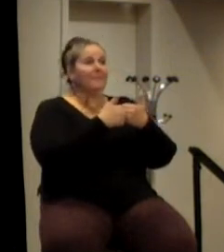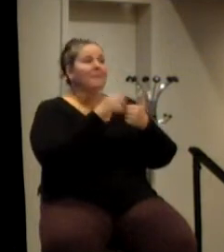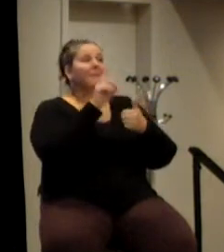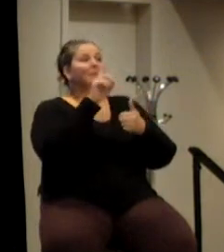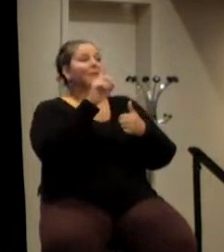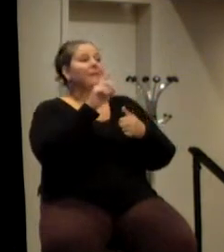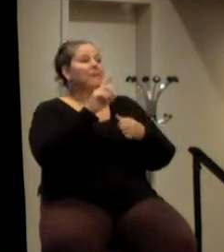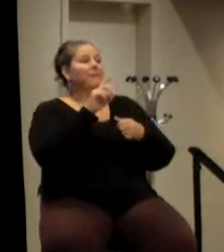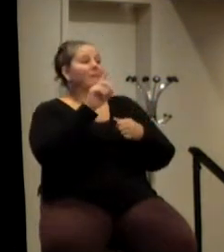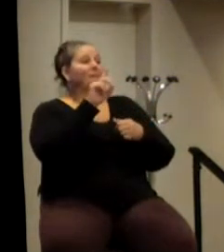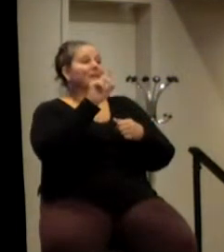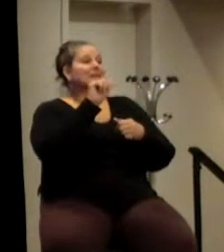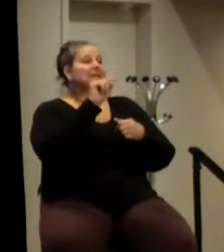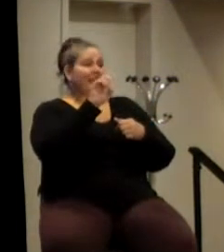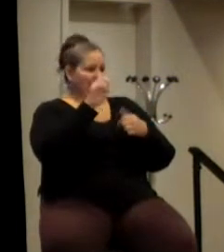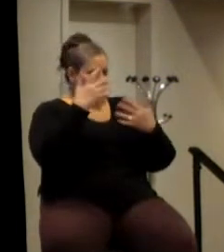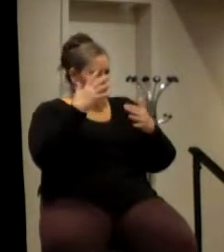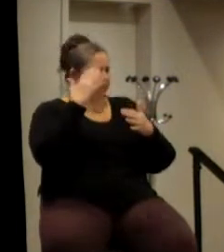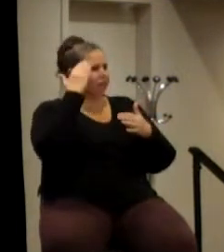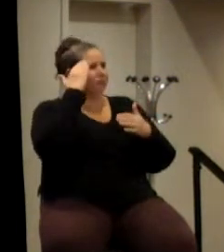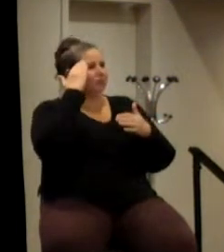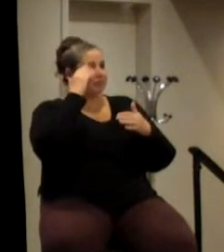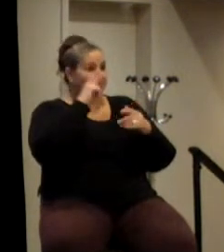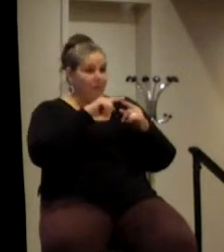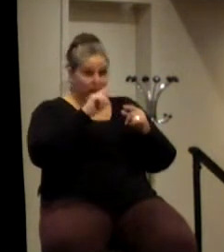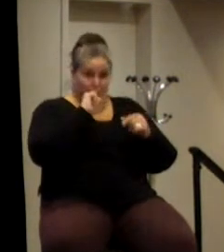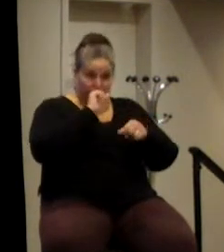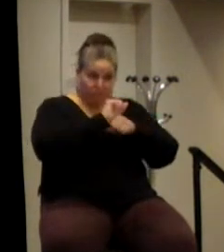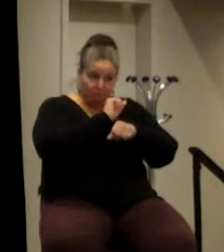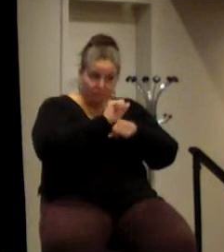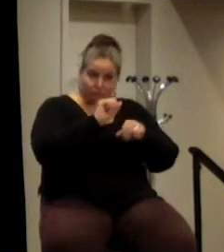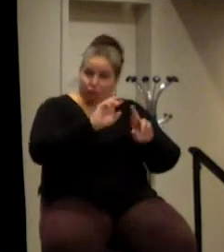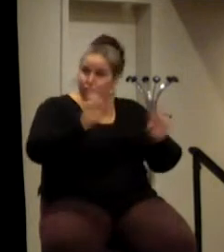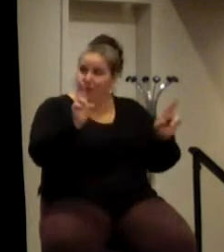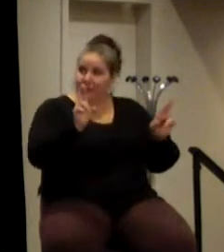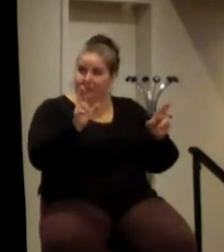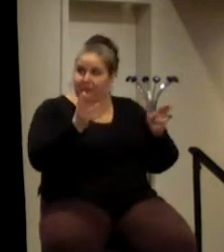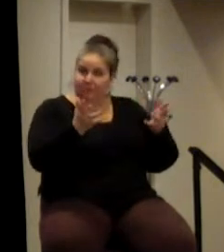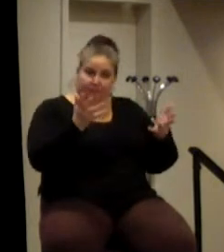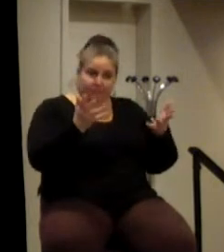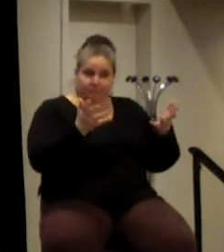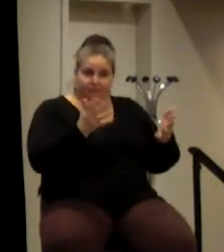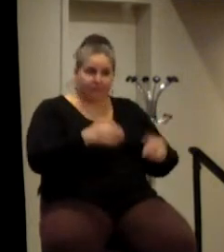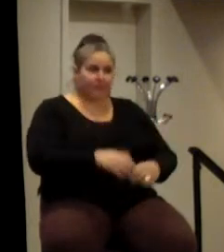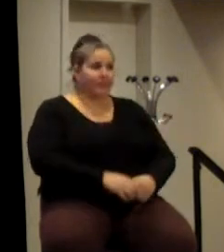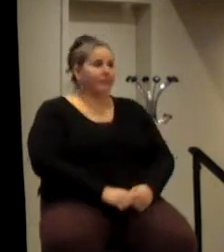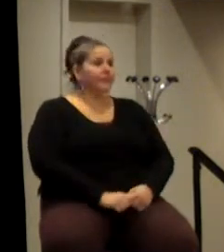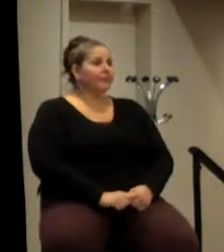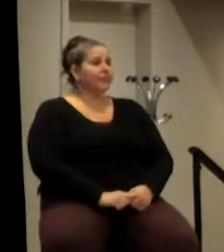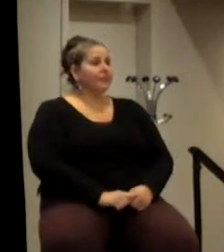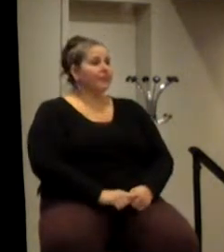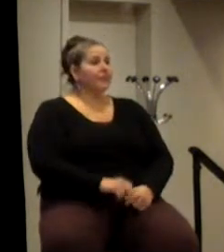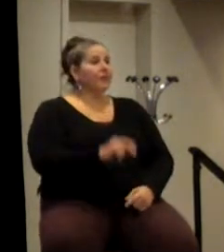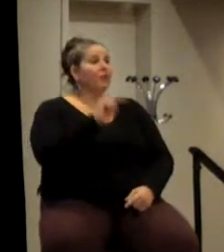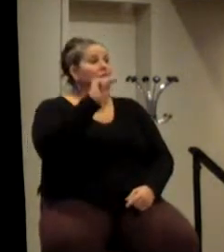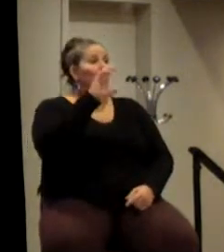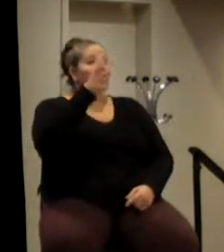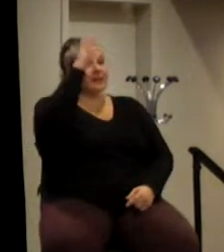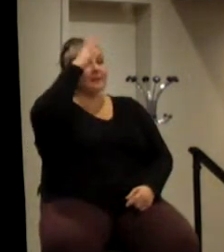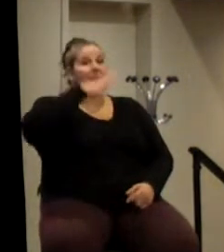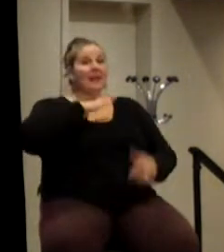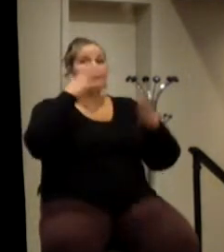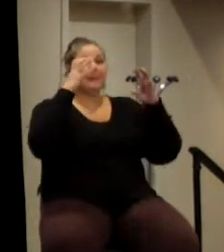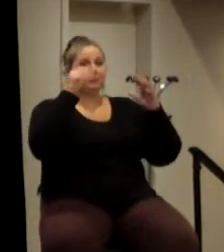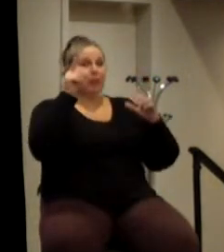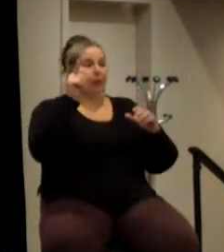do know that the conversations I've had is that North Carolina men's basketball game was a date they were looking to try to